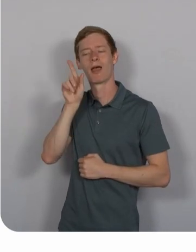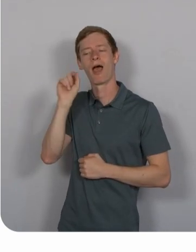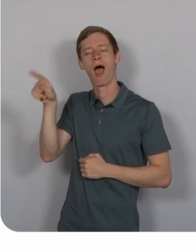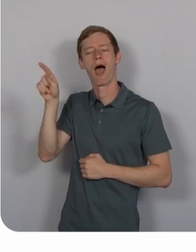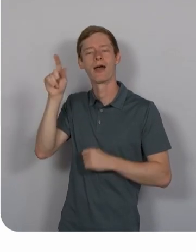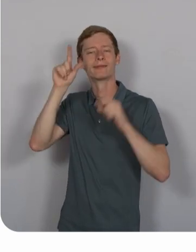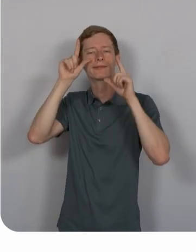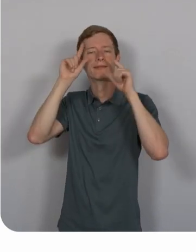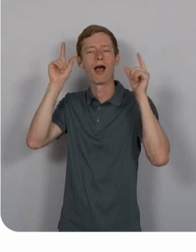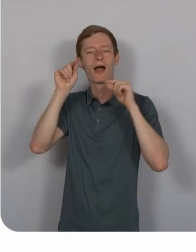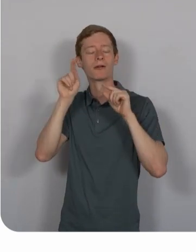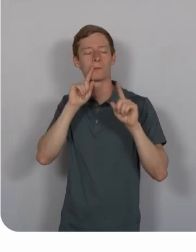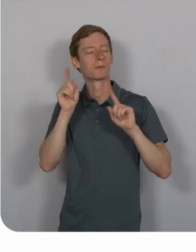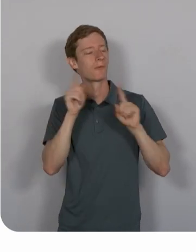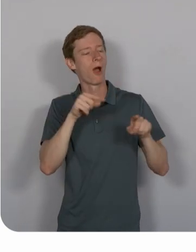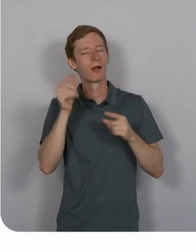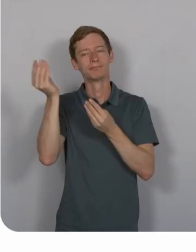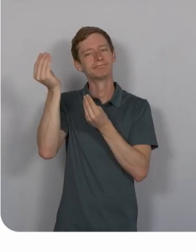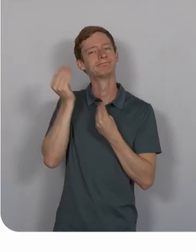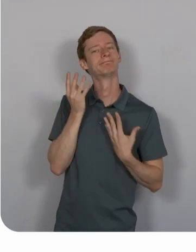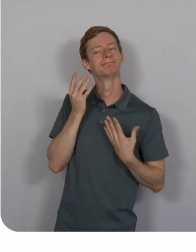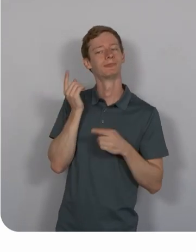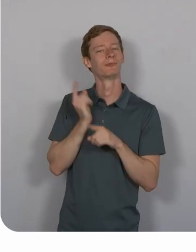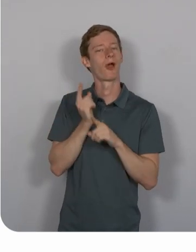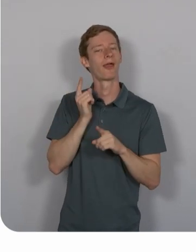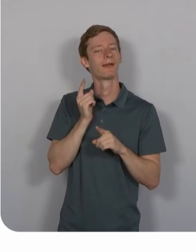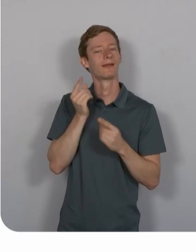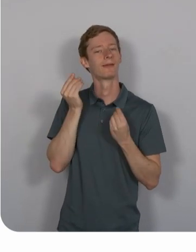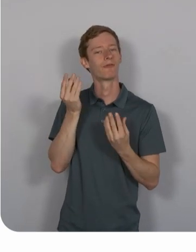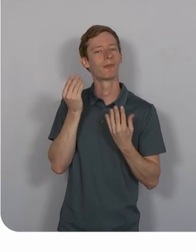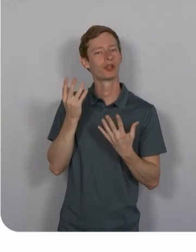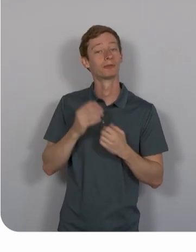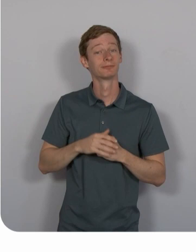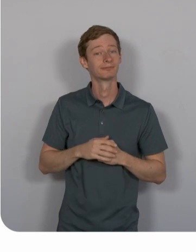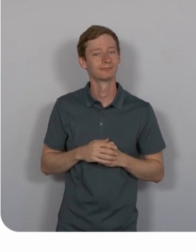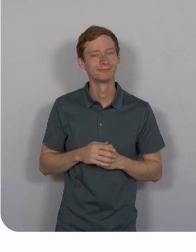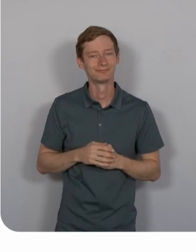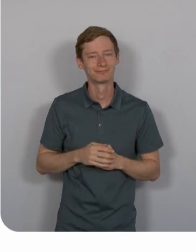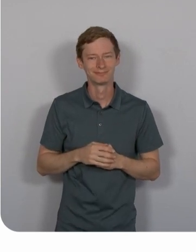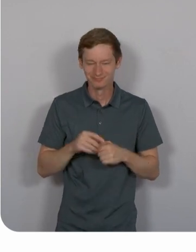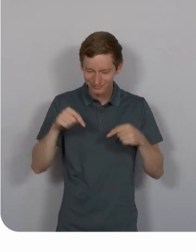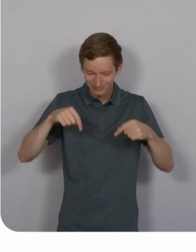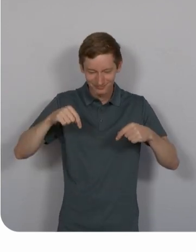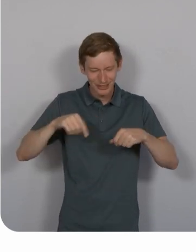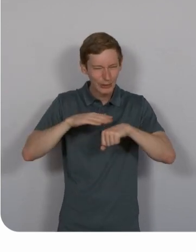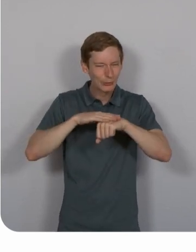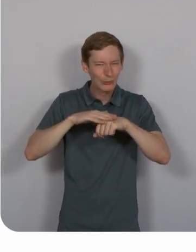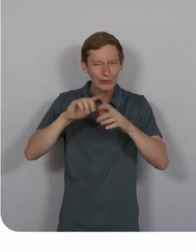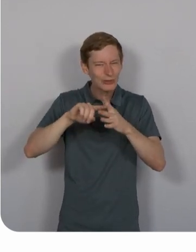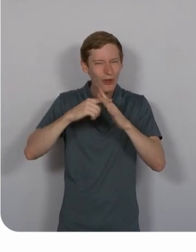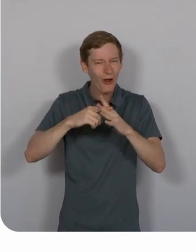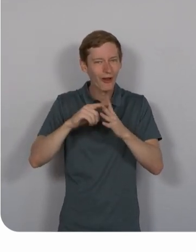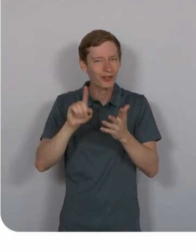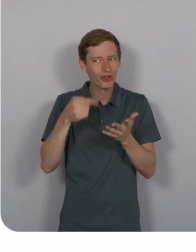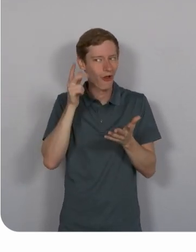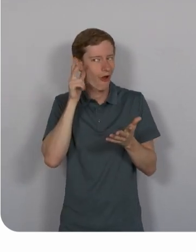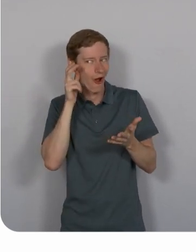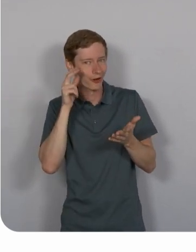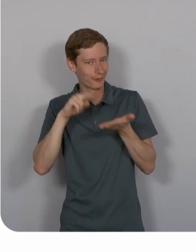they'll respond and get you the answer. And the thing is that this is just the beginning, right? Because this is just audio, it's basically